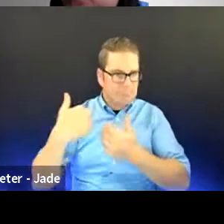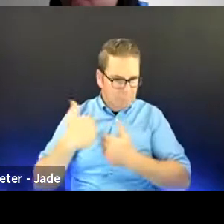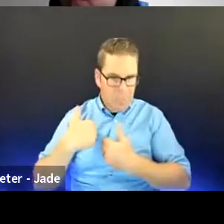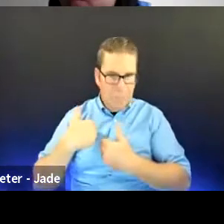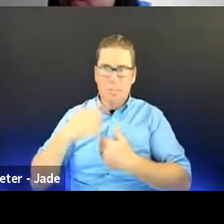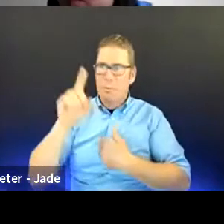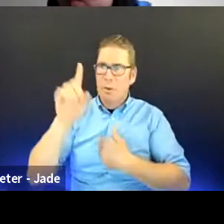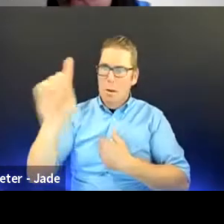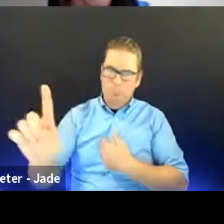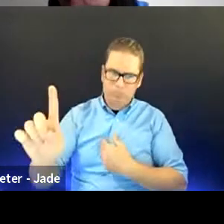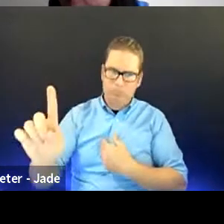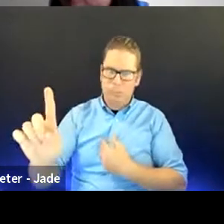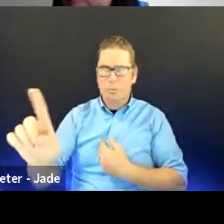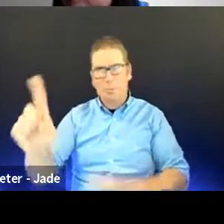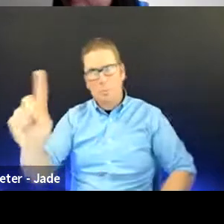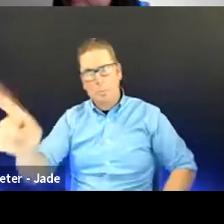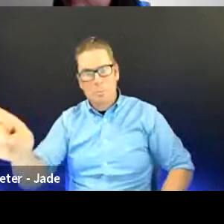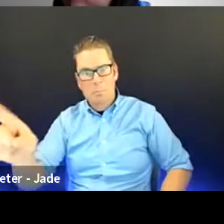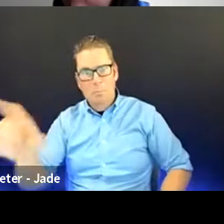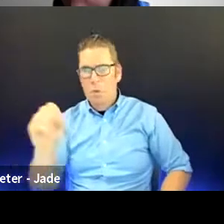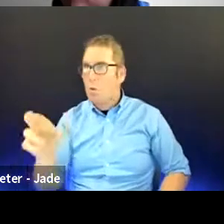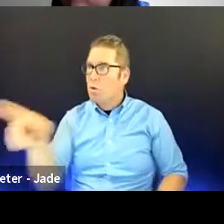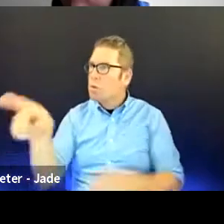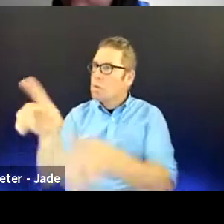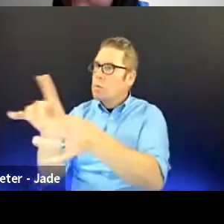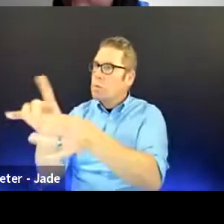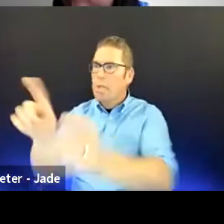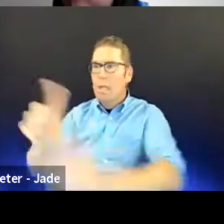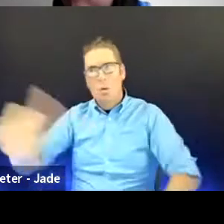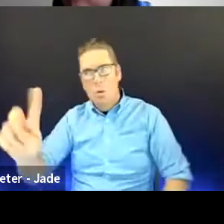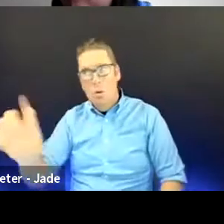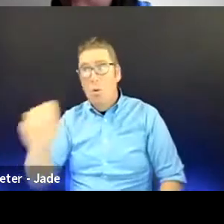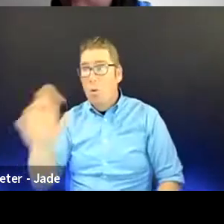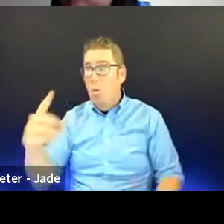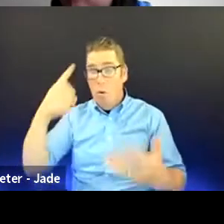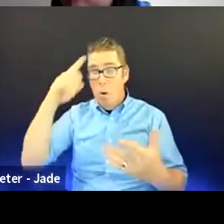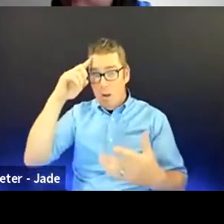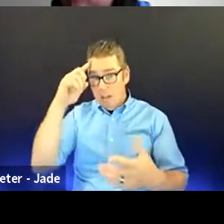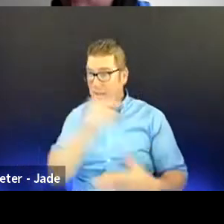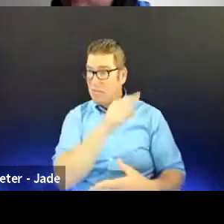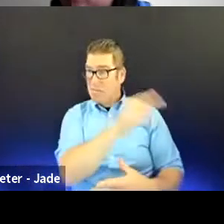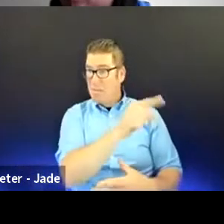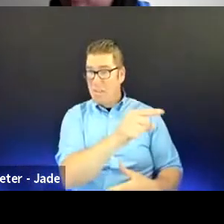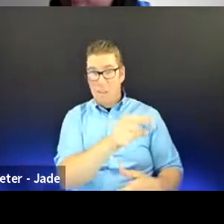time out, or this needs to stop, or have we thought about including this? Because